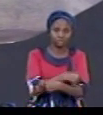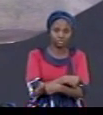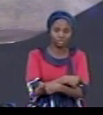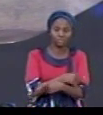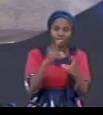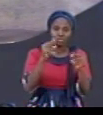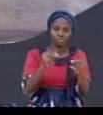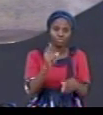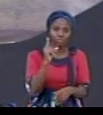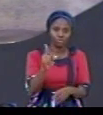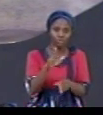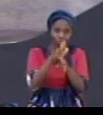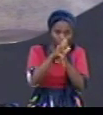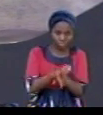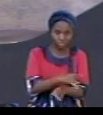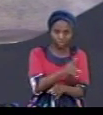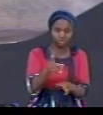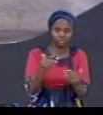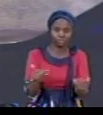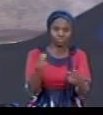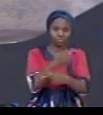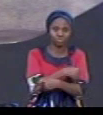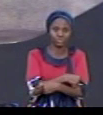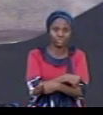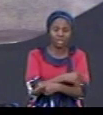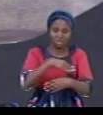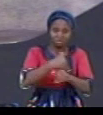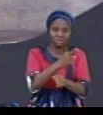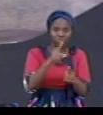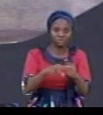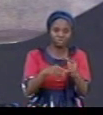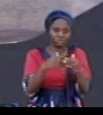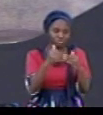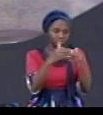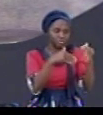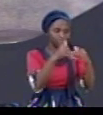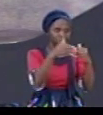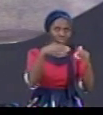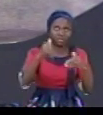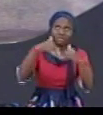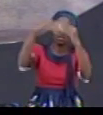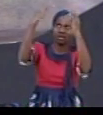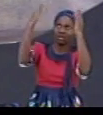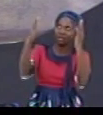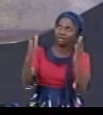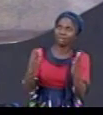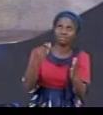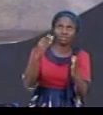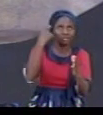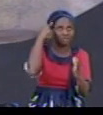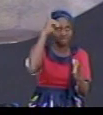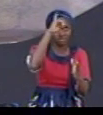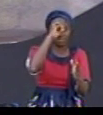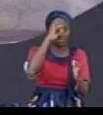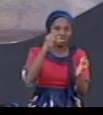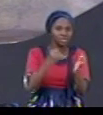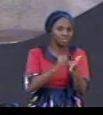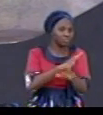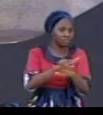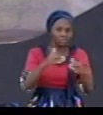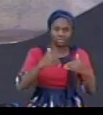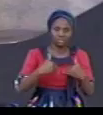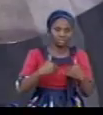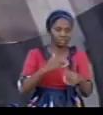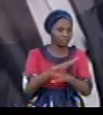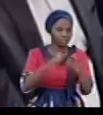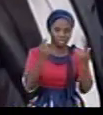you to be building something, a pyramid for Egypt. It won't happen today. It will not happen